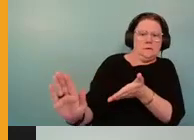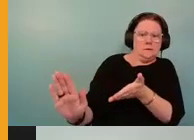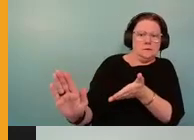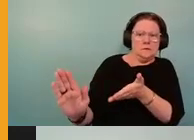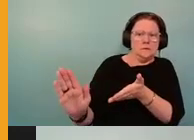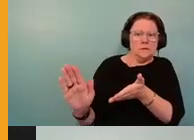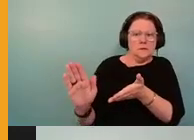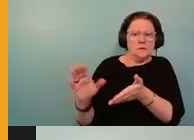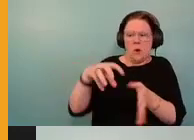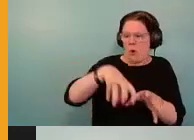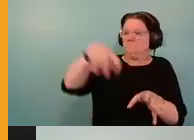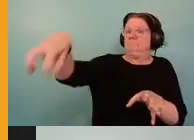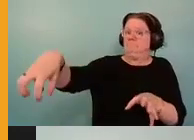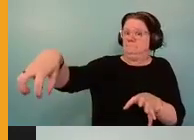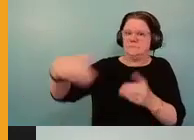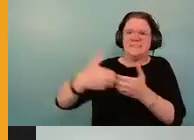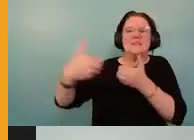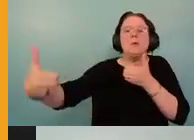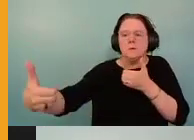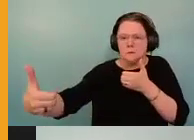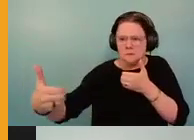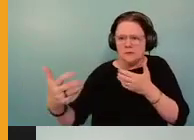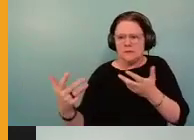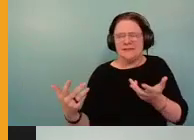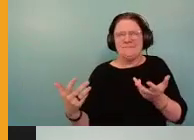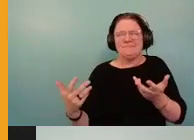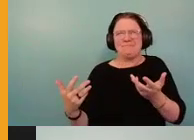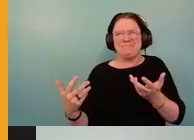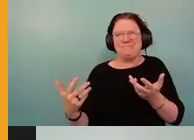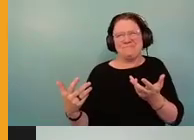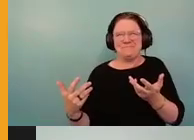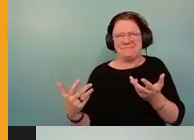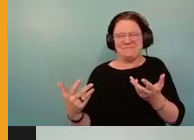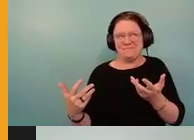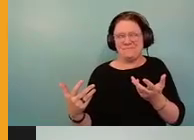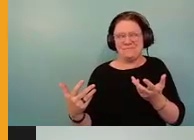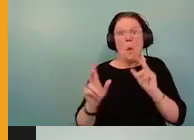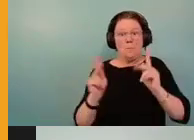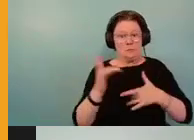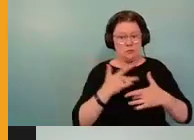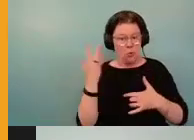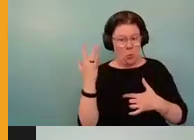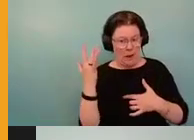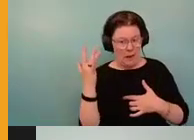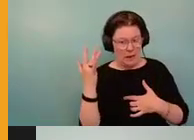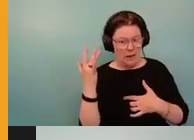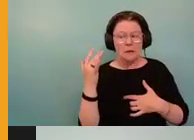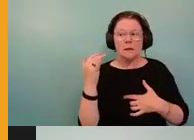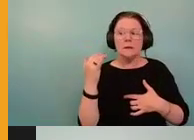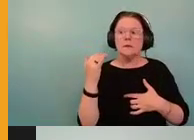of the concern about that is that if you're put into a large